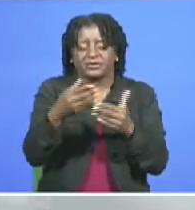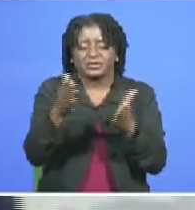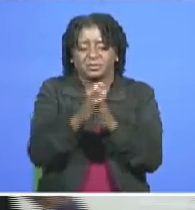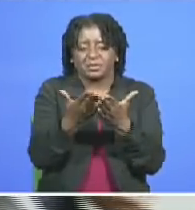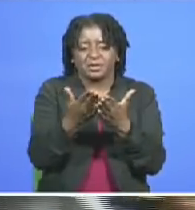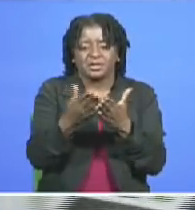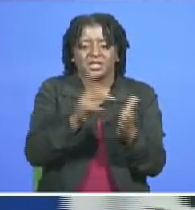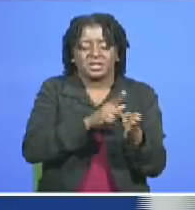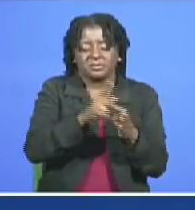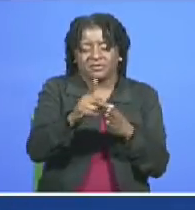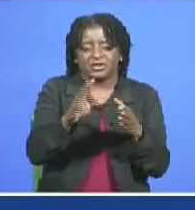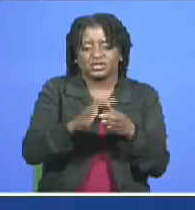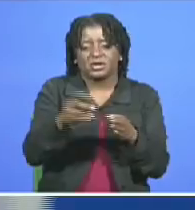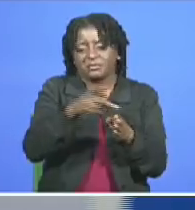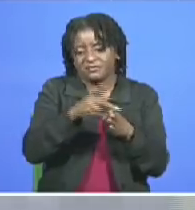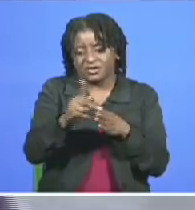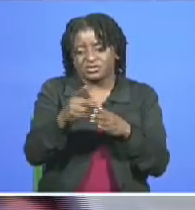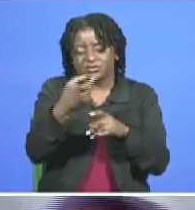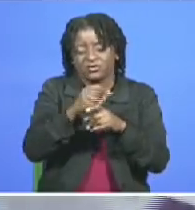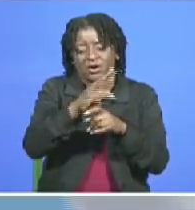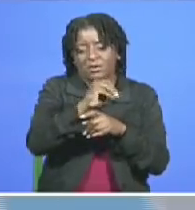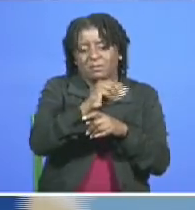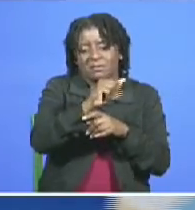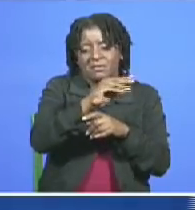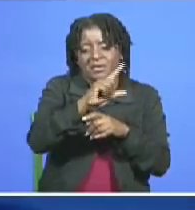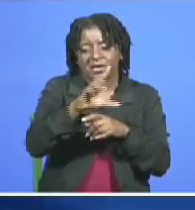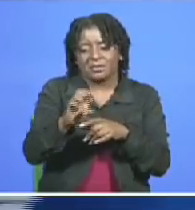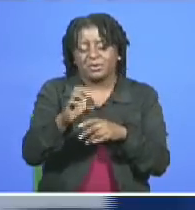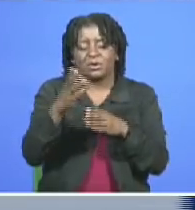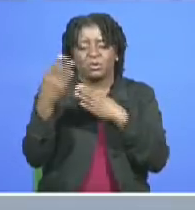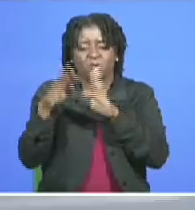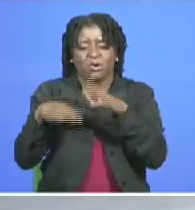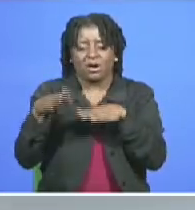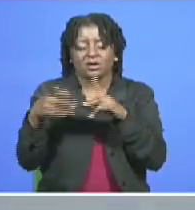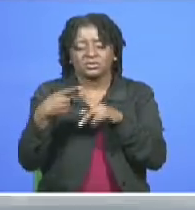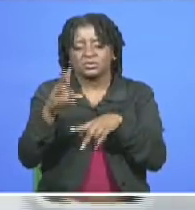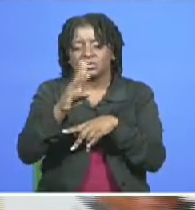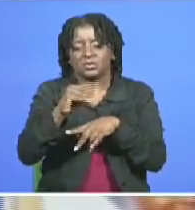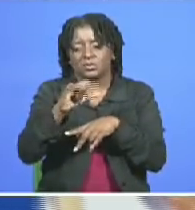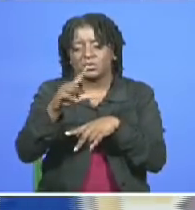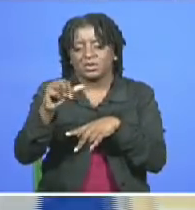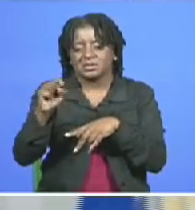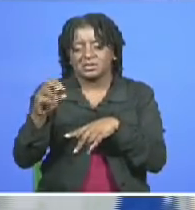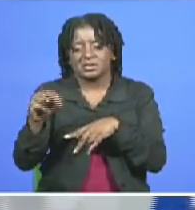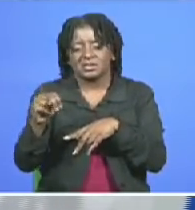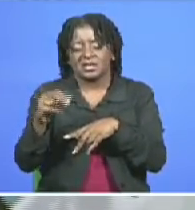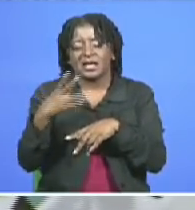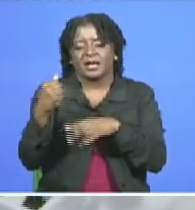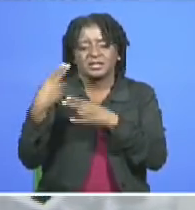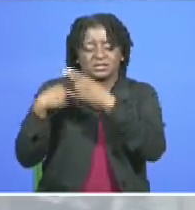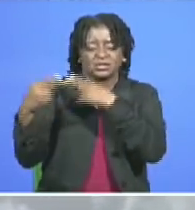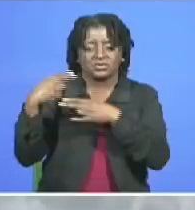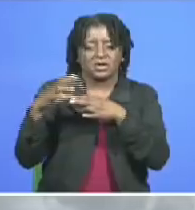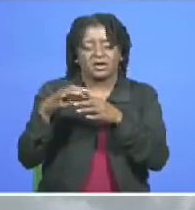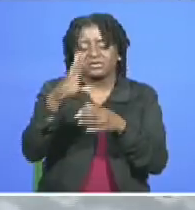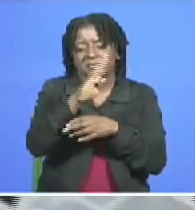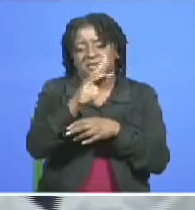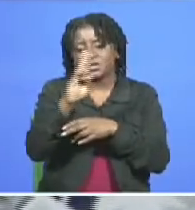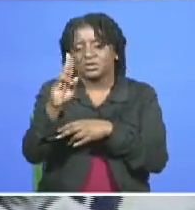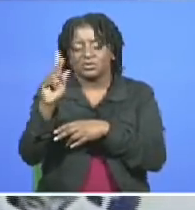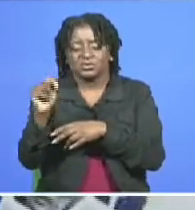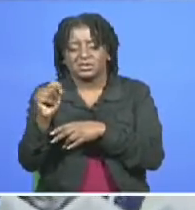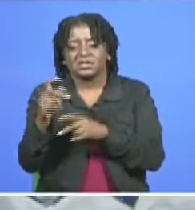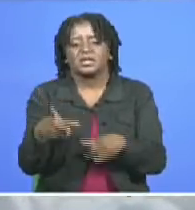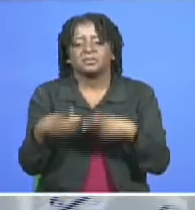Mabel Walker to Wilson, an oral history of the B.U.T. during a special release ceremony at the Ministry of Works Physical Plant Building on